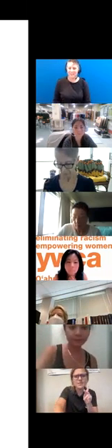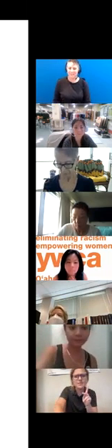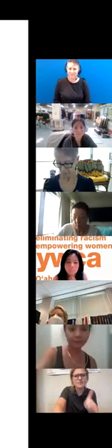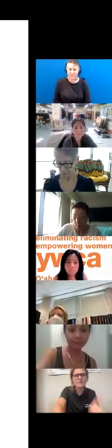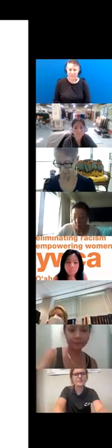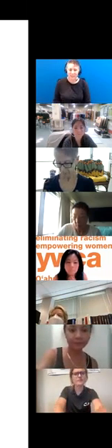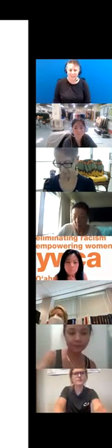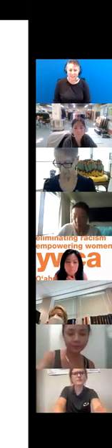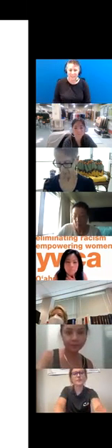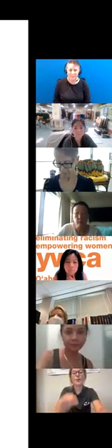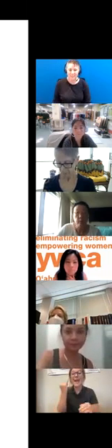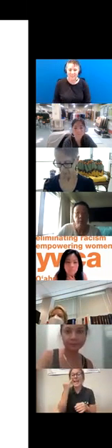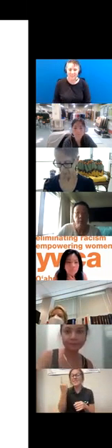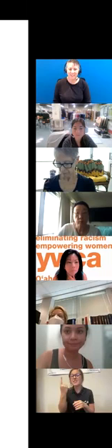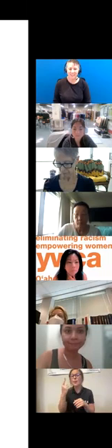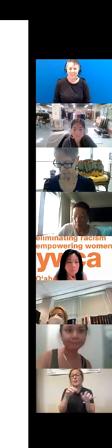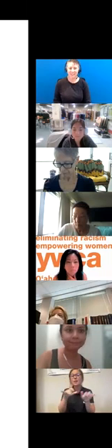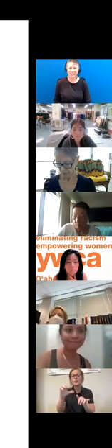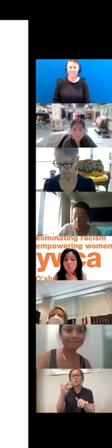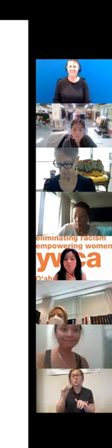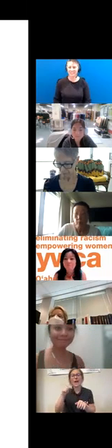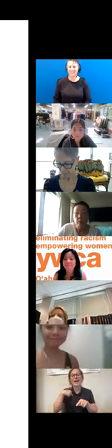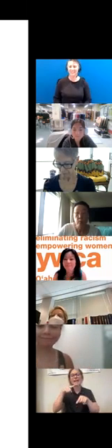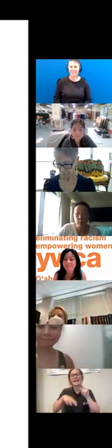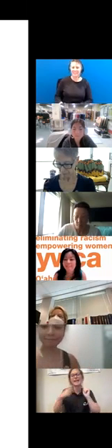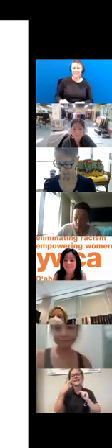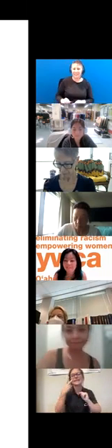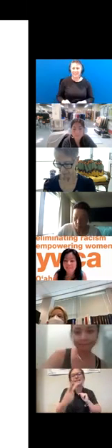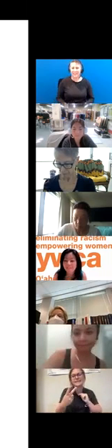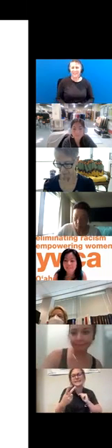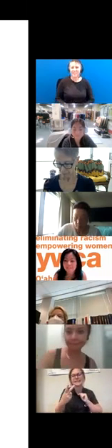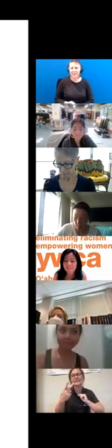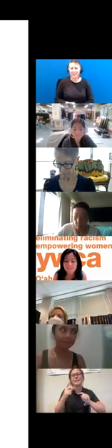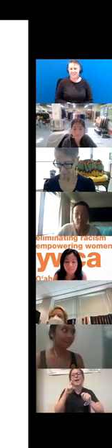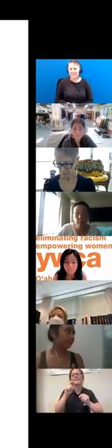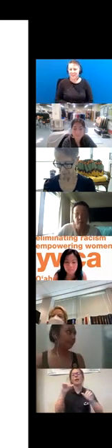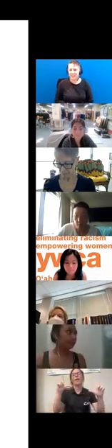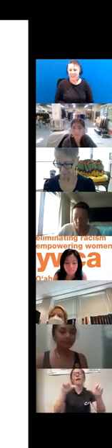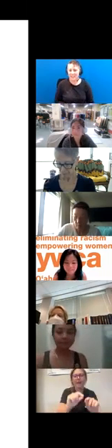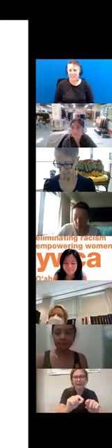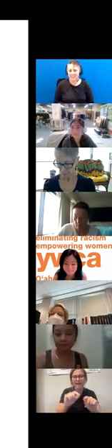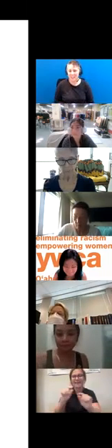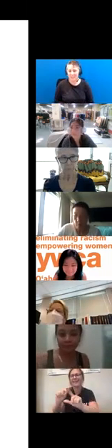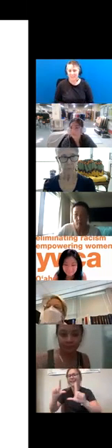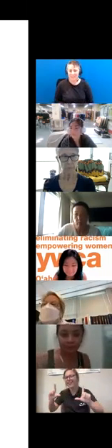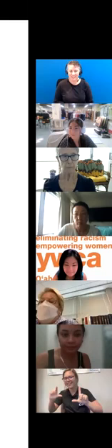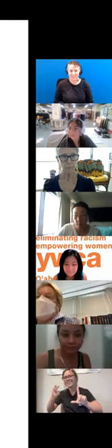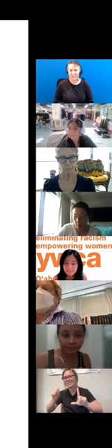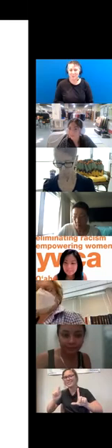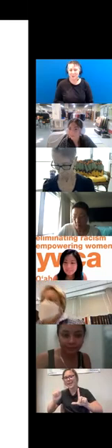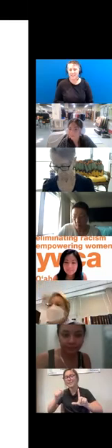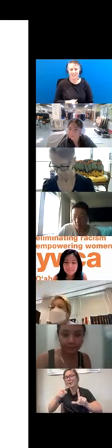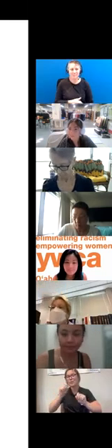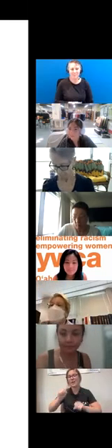sorry, I got a message. Sorry, I can't see the chat because it's